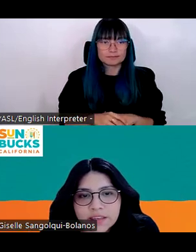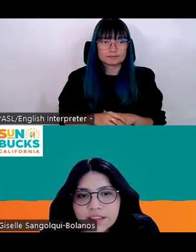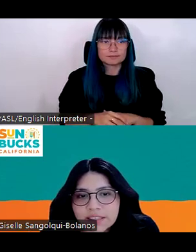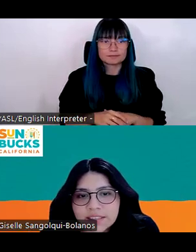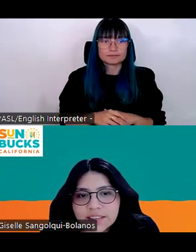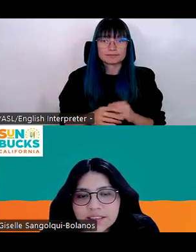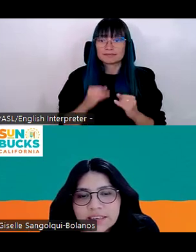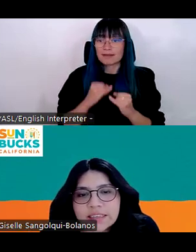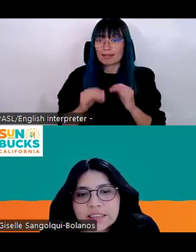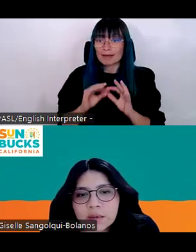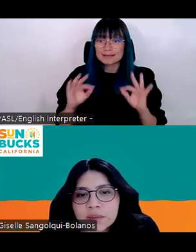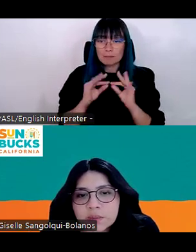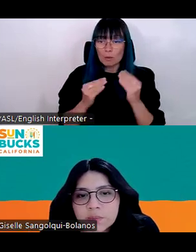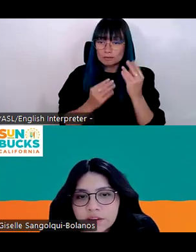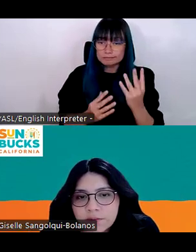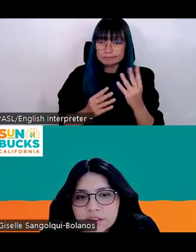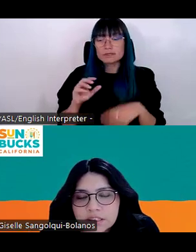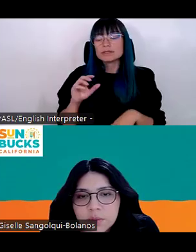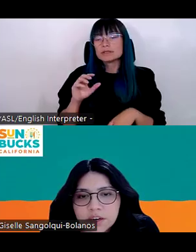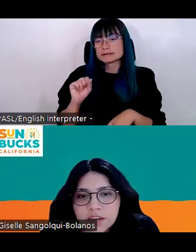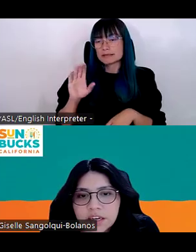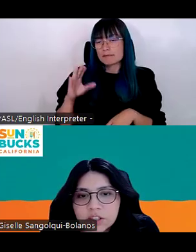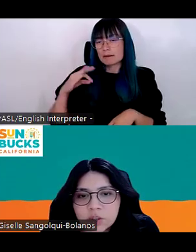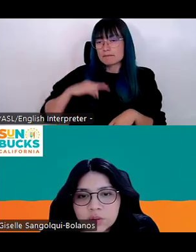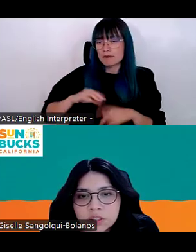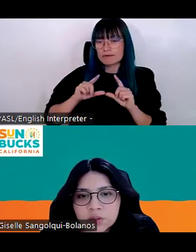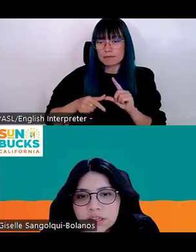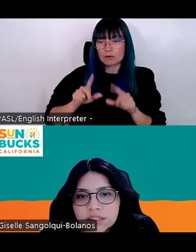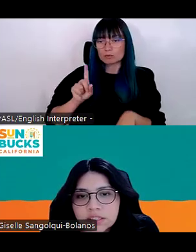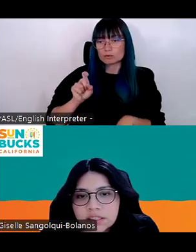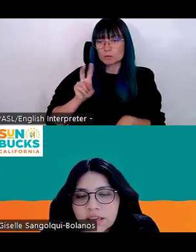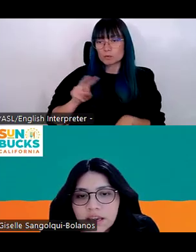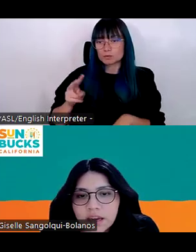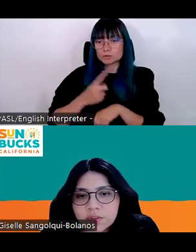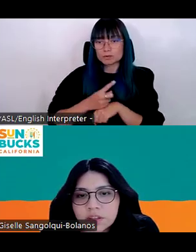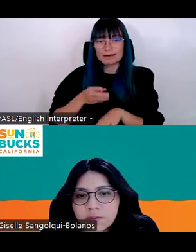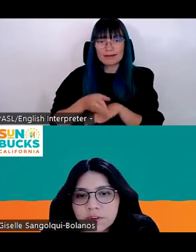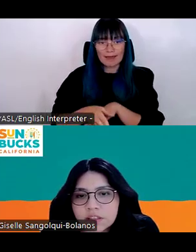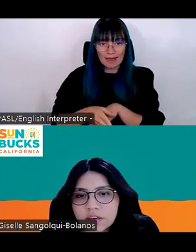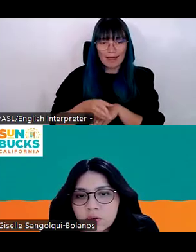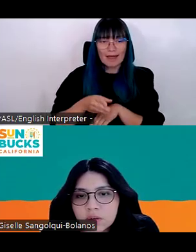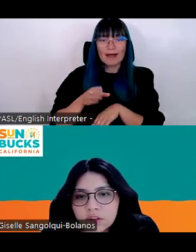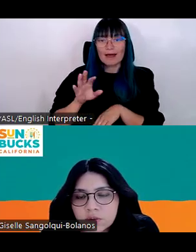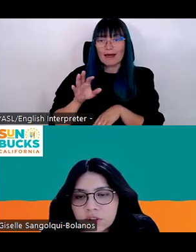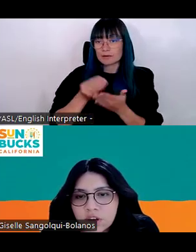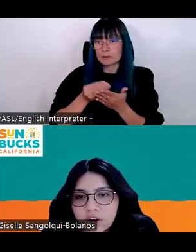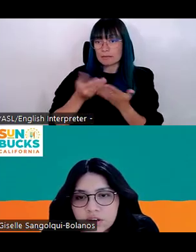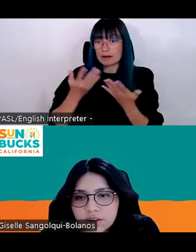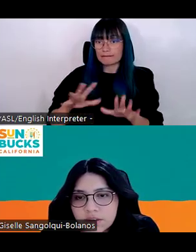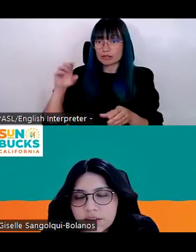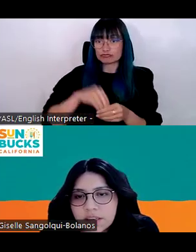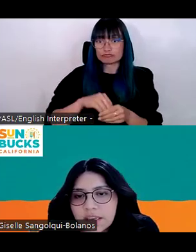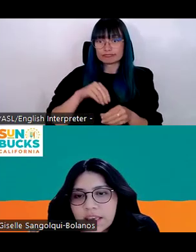Last but not least, Sandbox benefits expire 122 days after the funds are loaded onto the